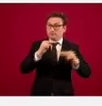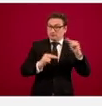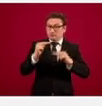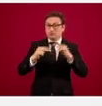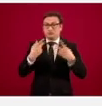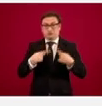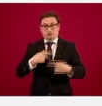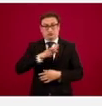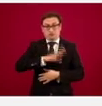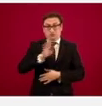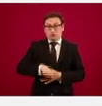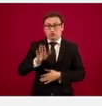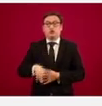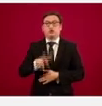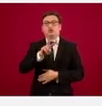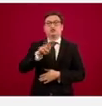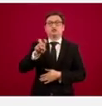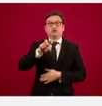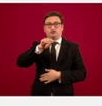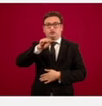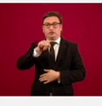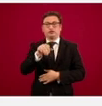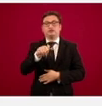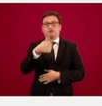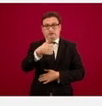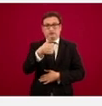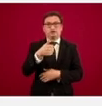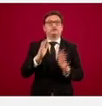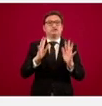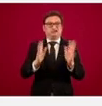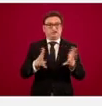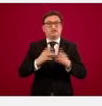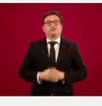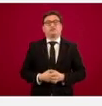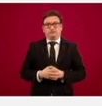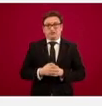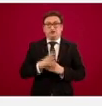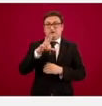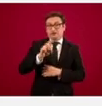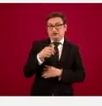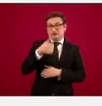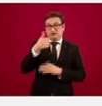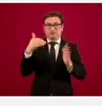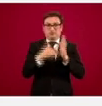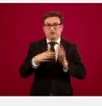8,697 negative cases. Unfortunately, we also have more